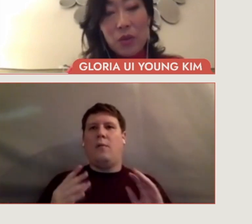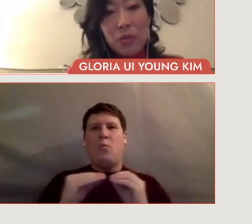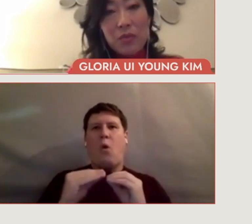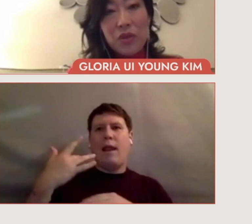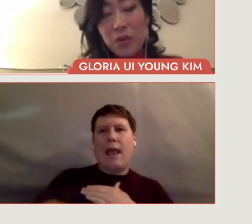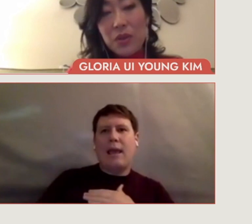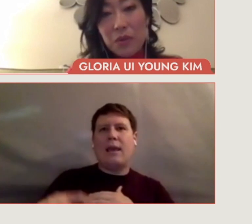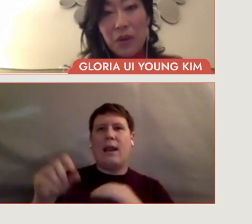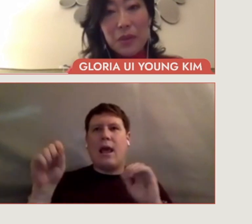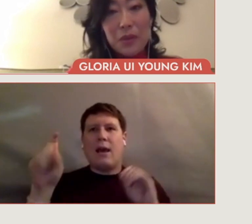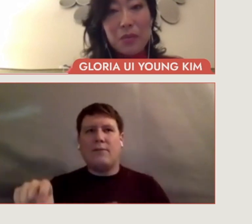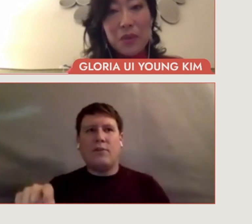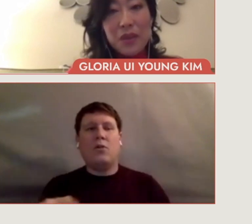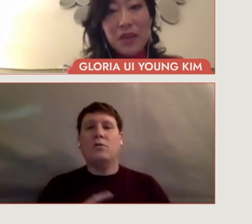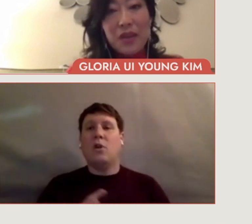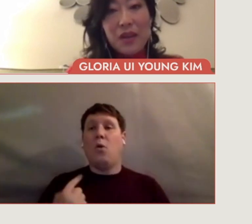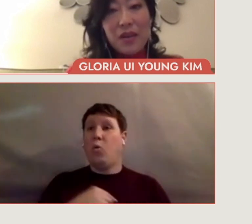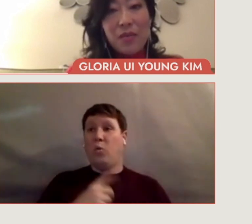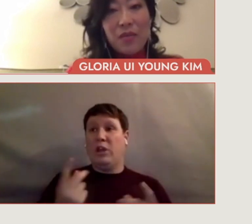in the strip club chose their own costumes,